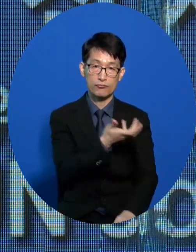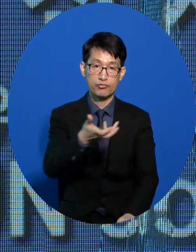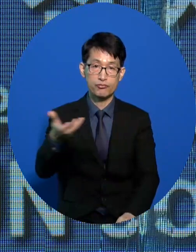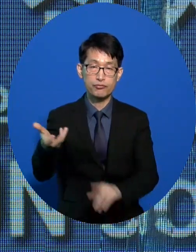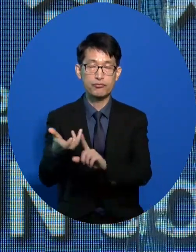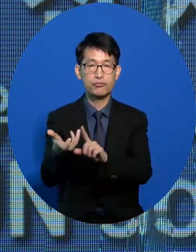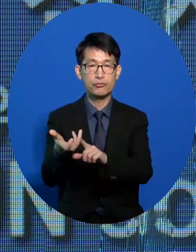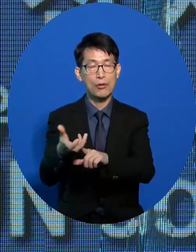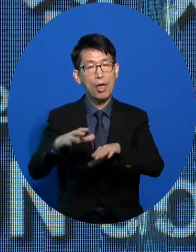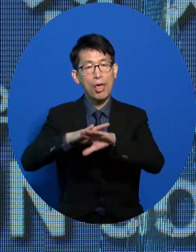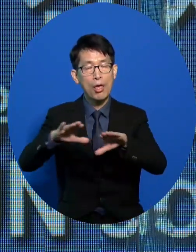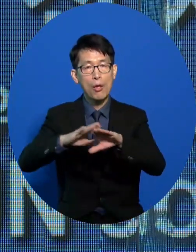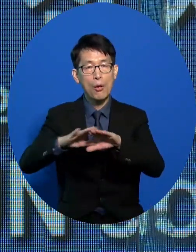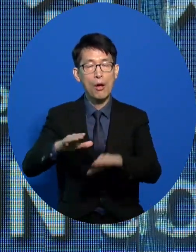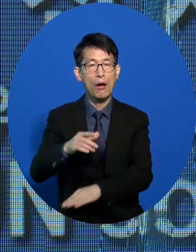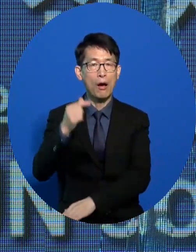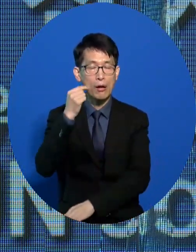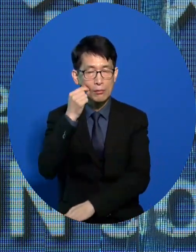disabled.